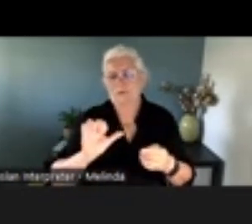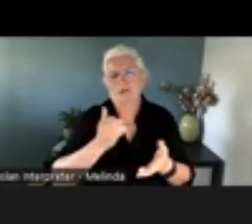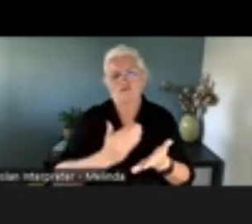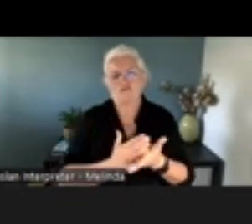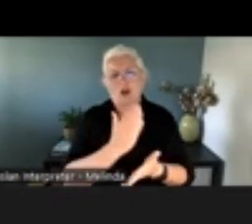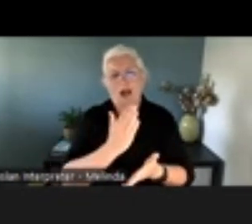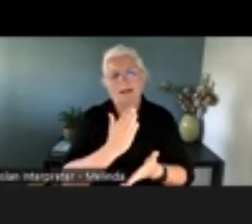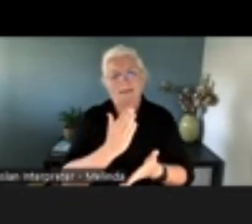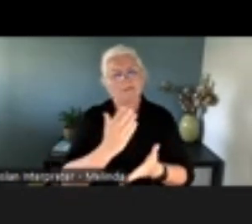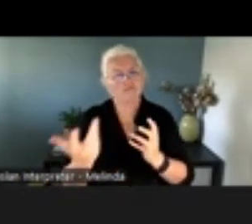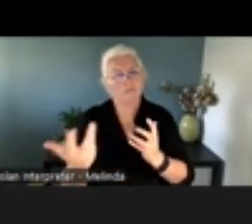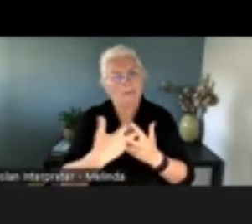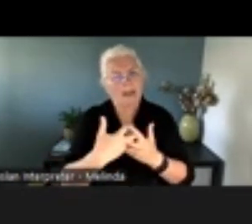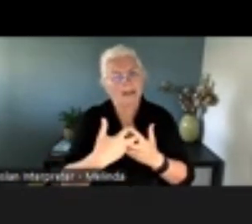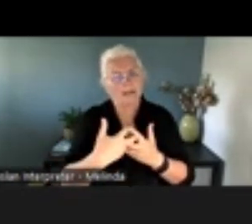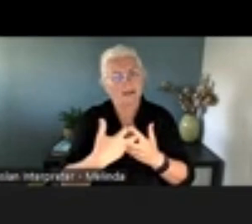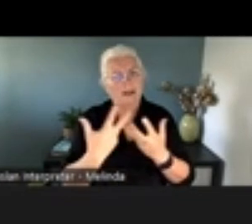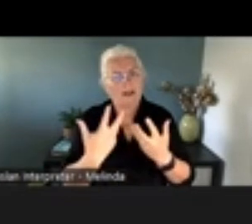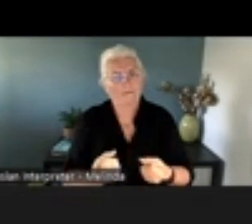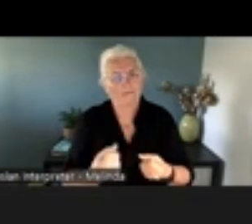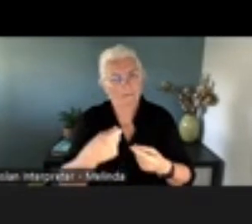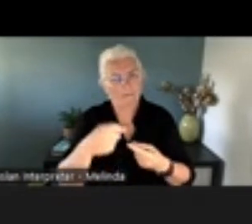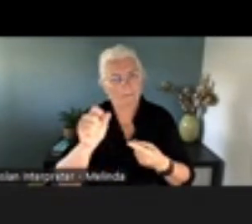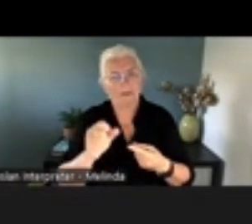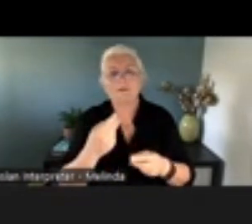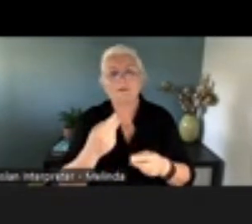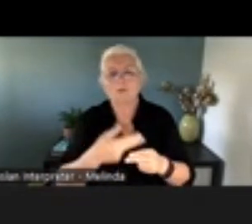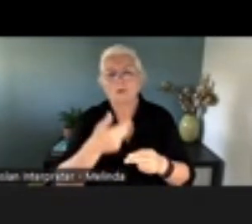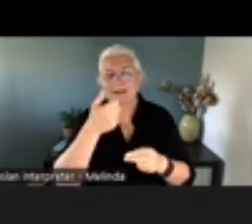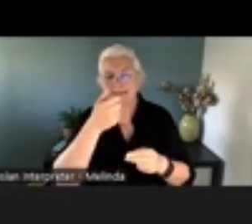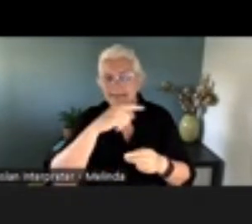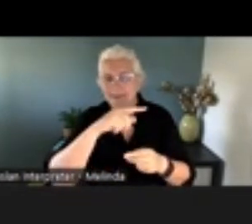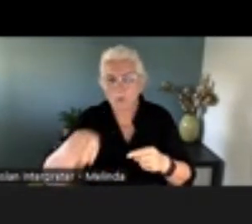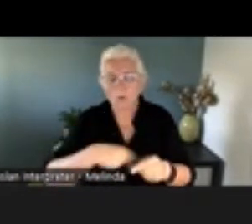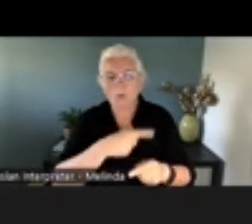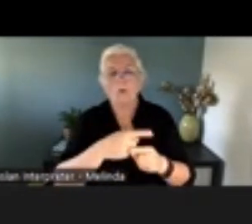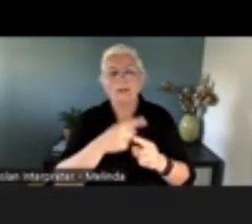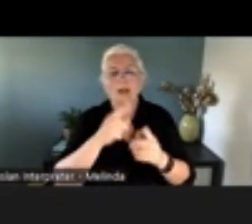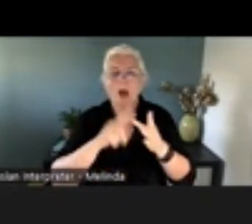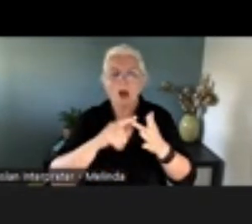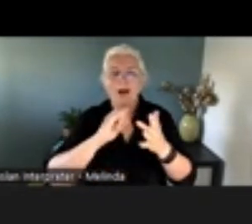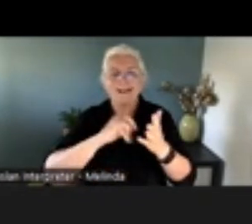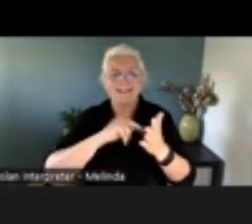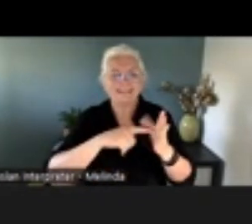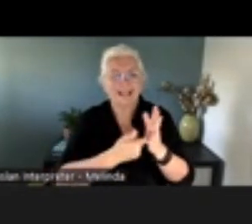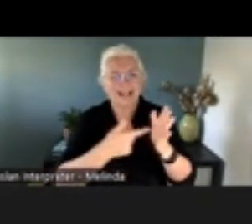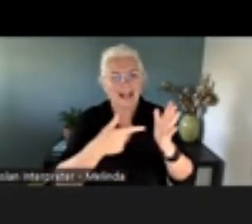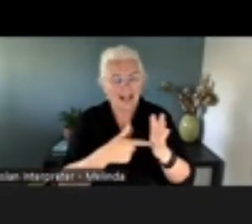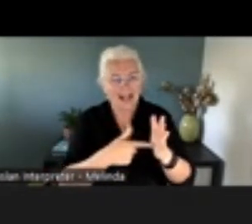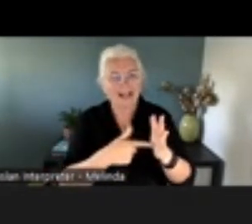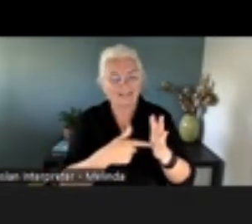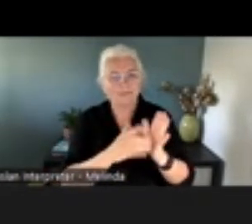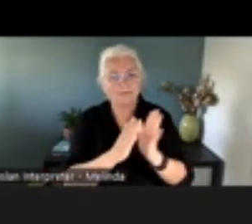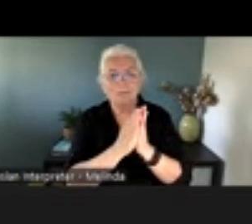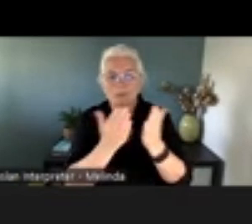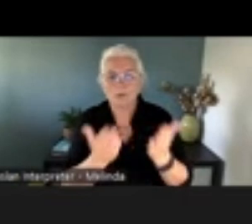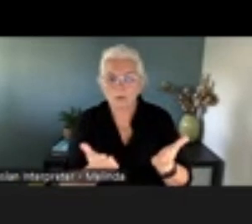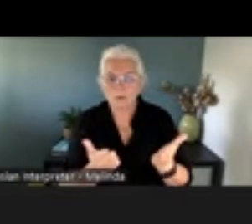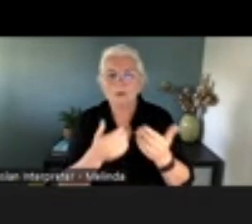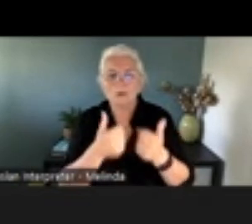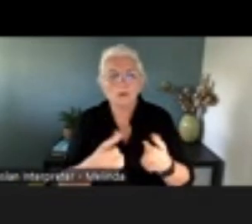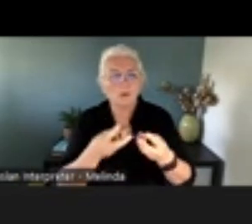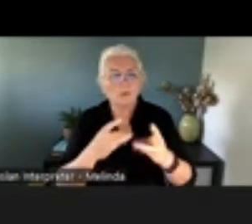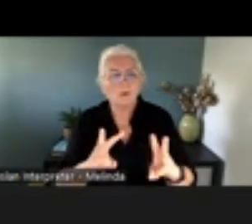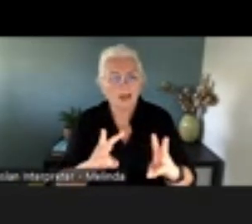met within each of the 6 key parts of that iStart tool. So it's a really useful way to sort of touch base and